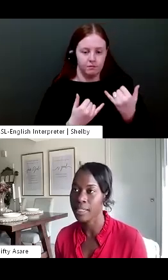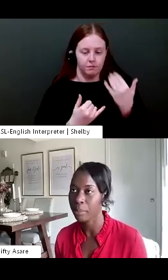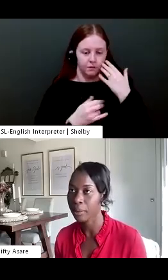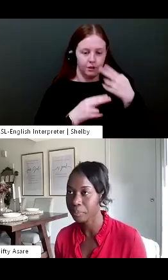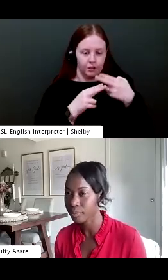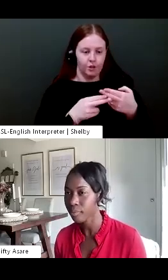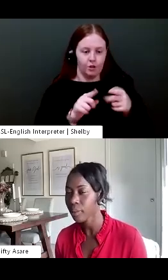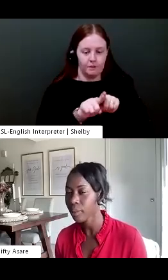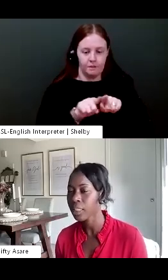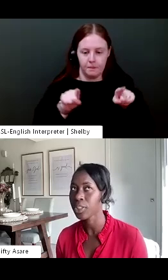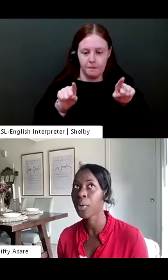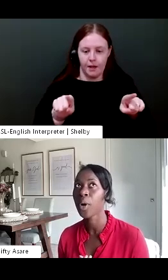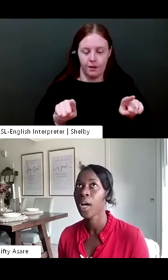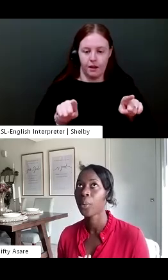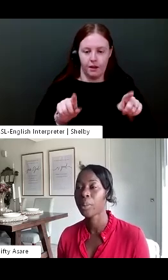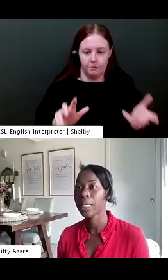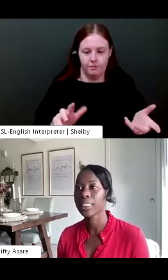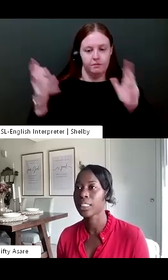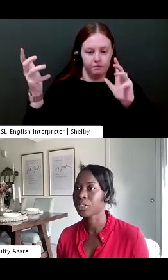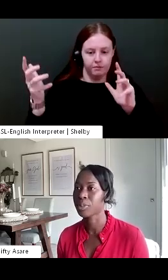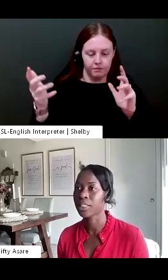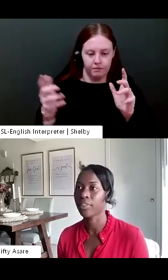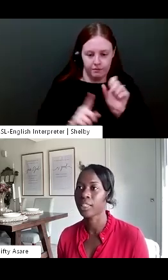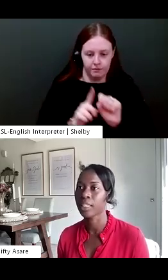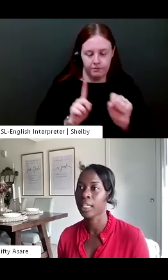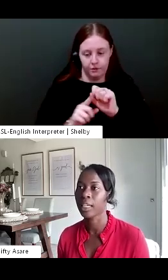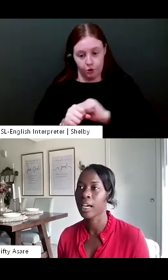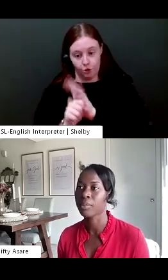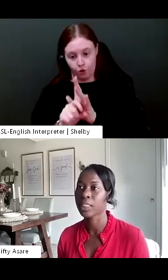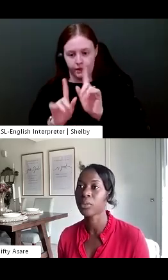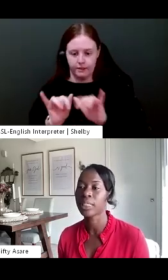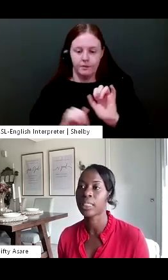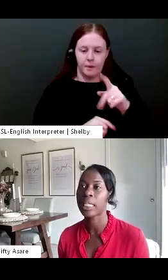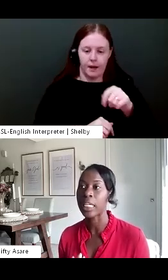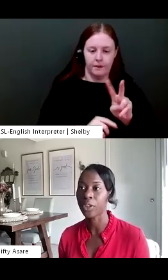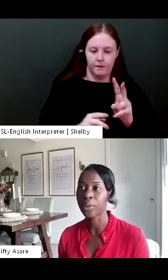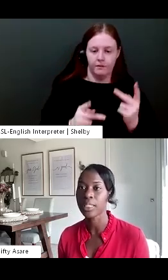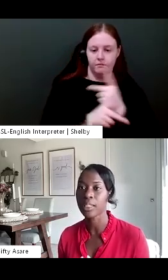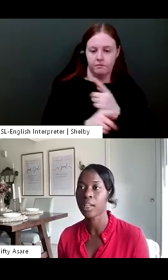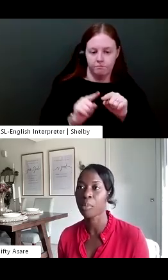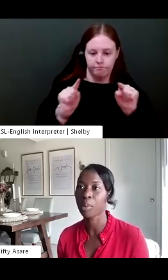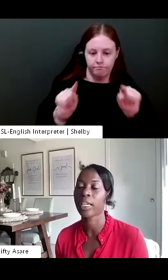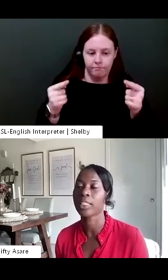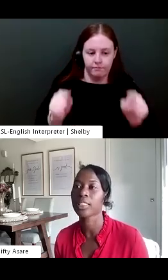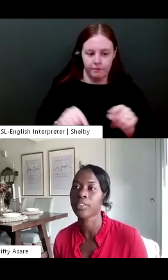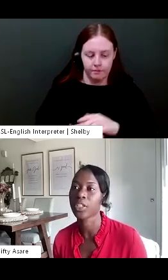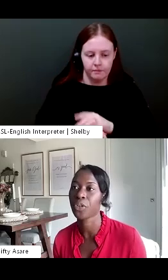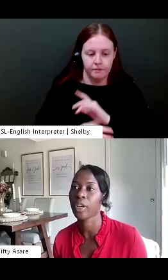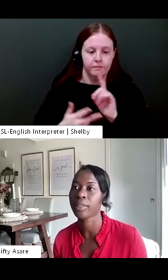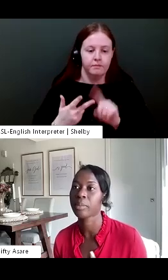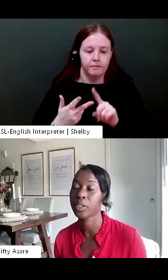parallel pandemic. And so, Women at the Center specifically didn't only see an increase in the number of cases